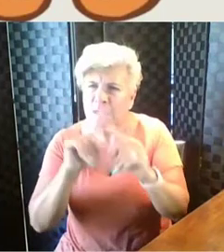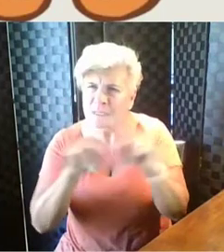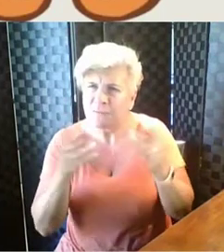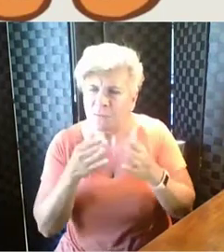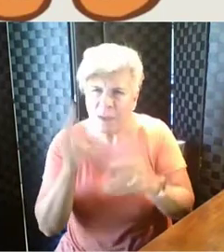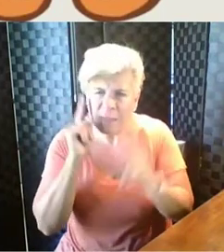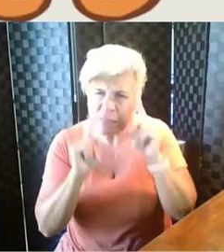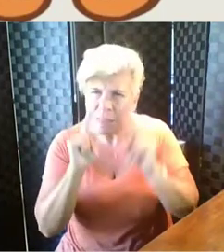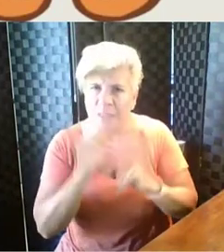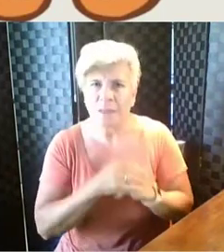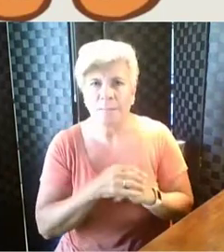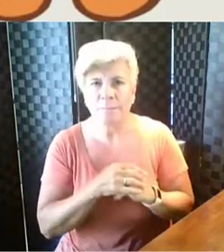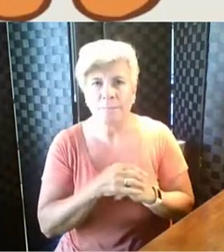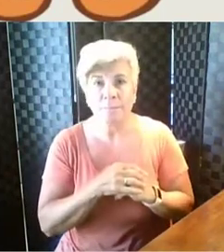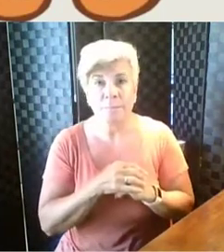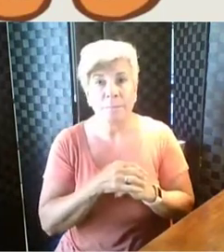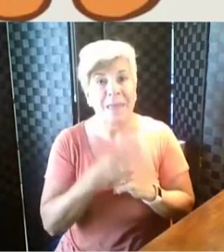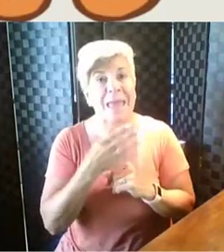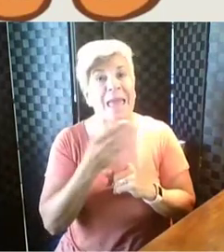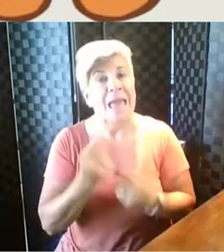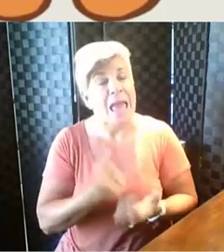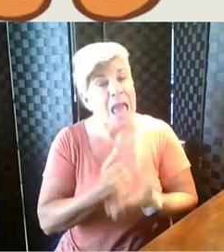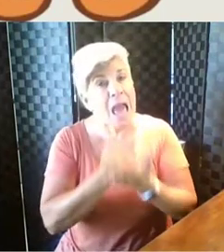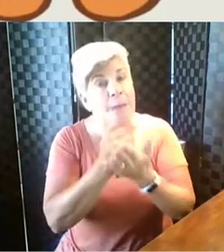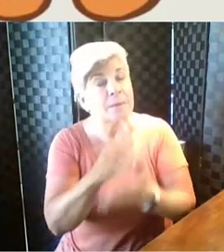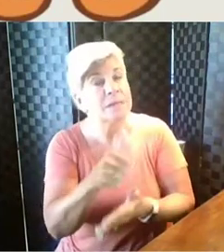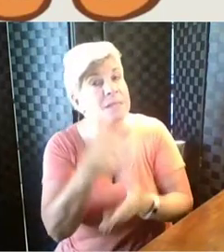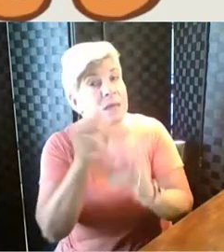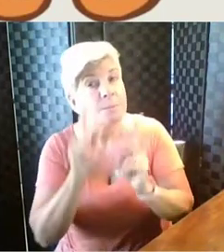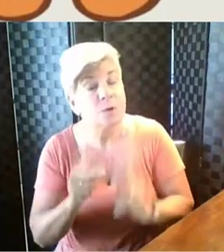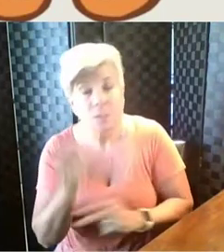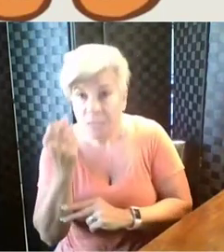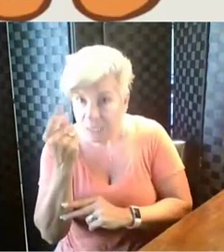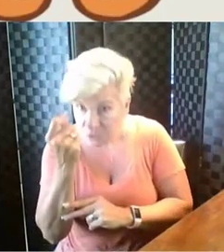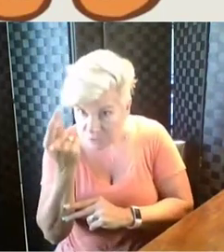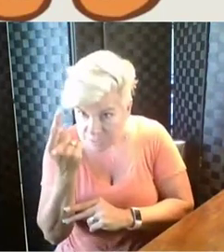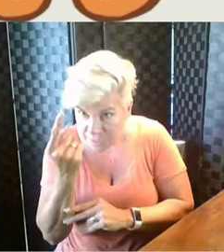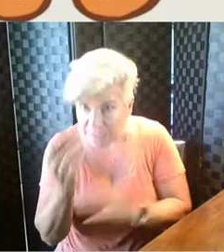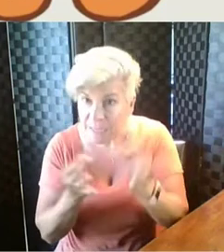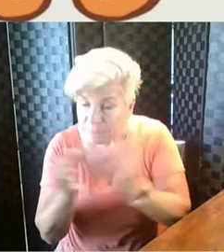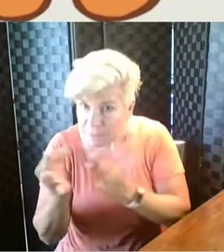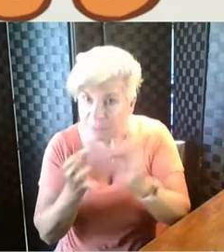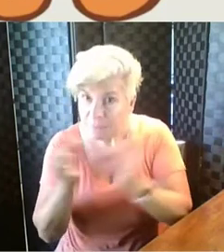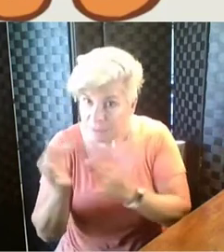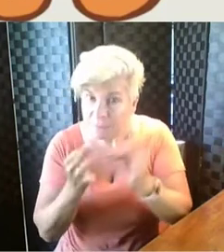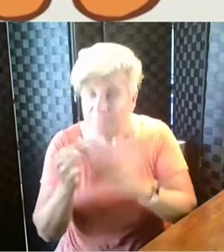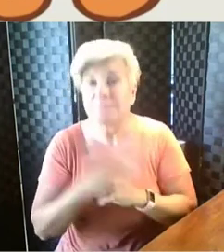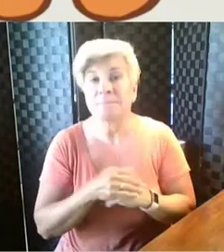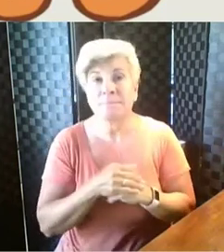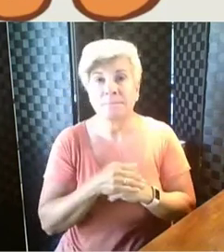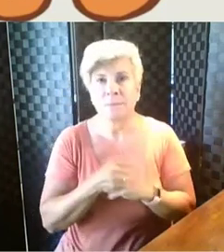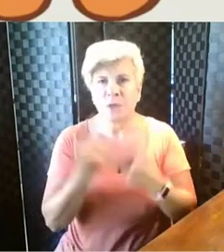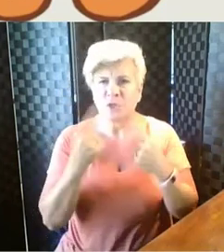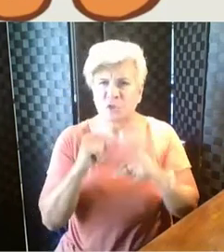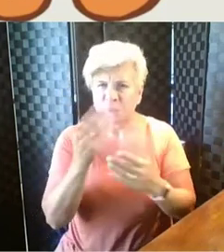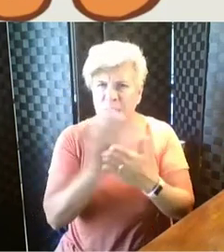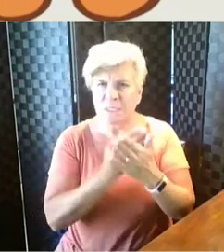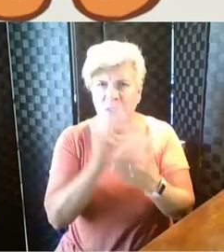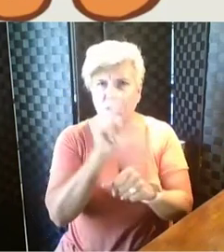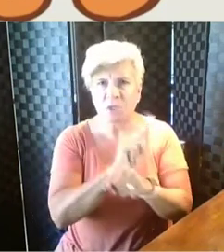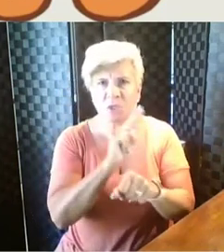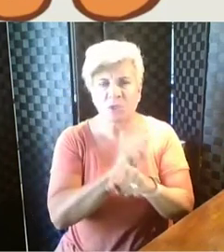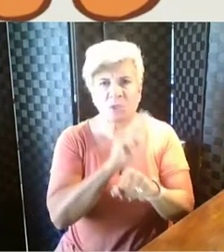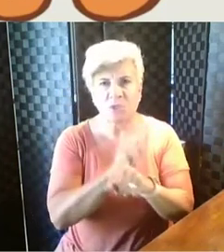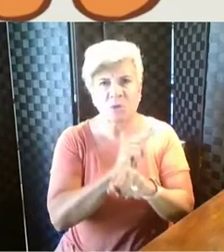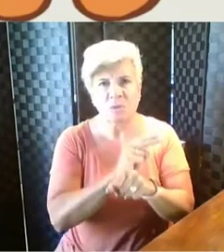problem. Finally, we might help someone understand the problem by explaining it to them. During this lesson, we're going to use the